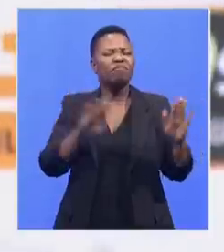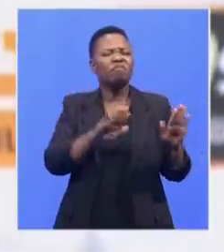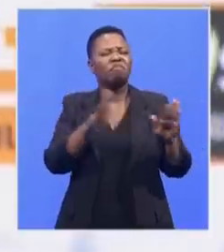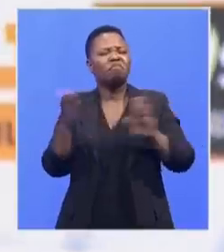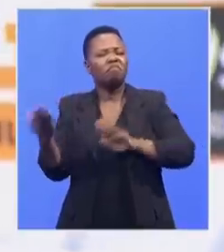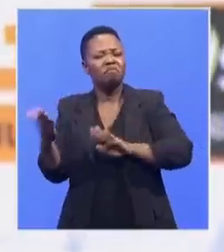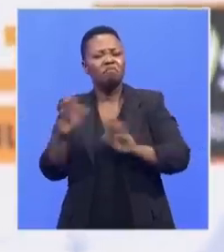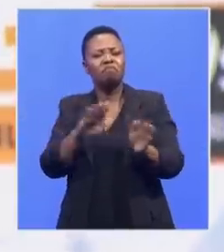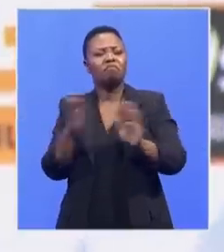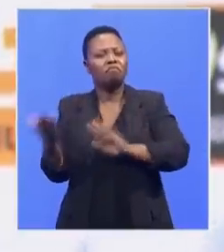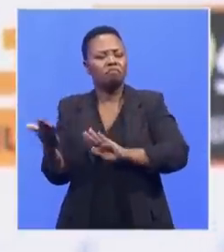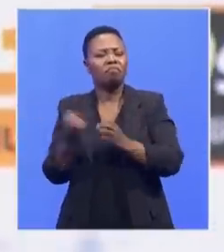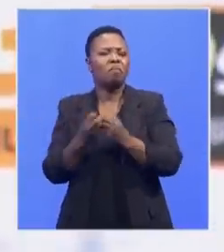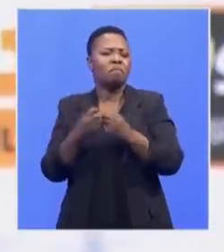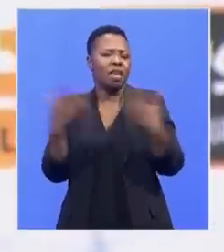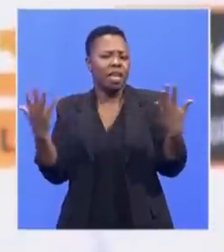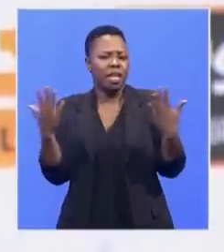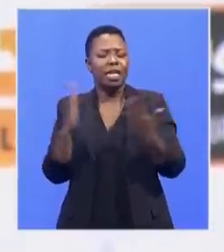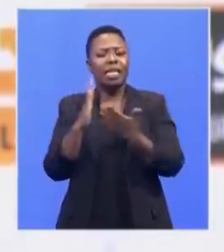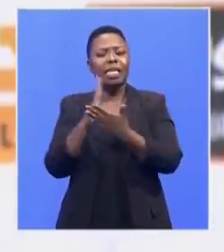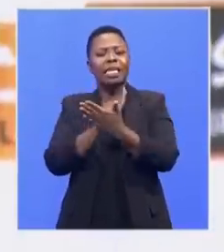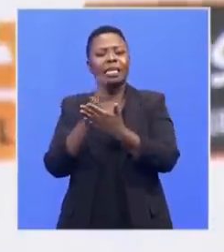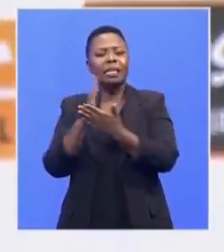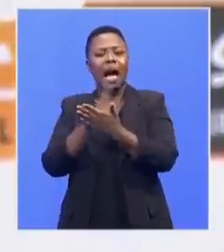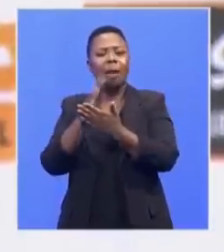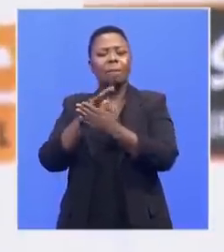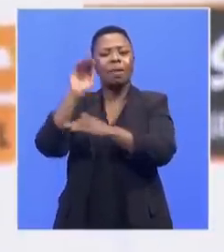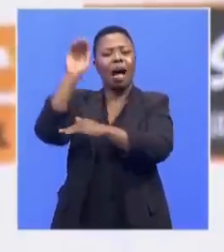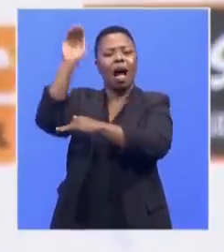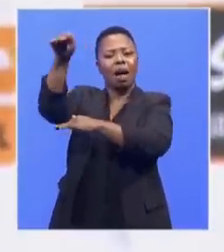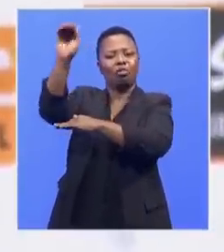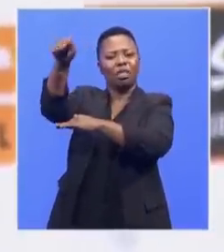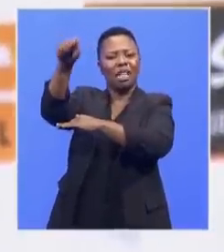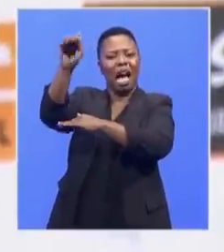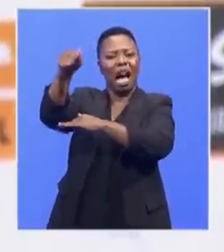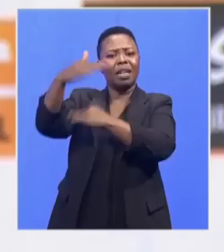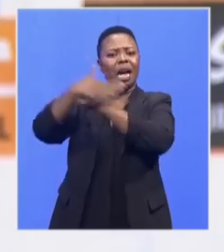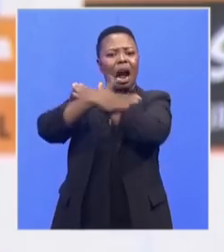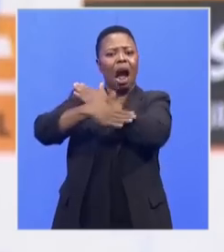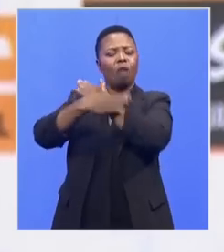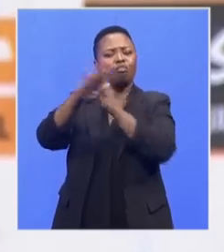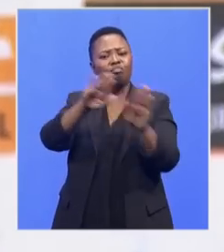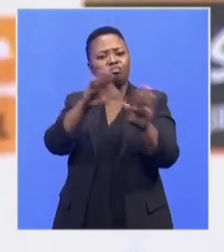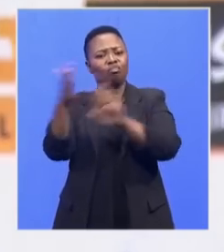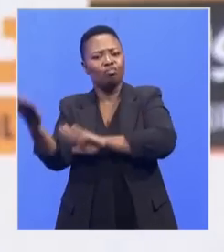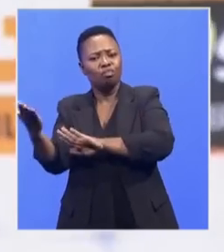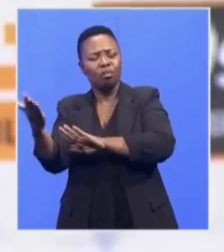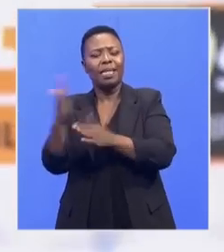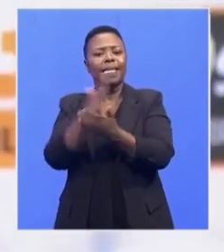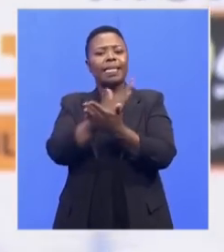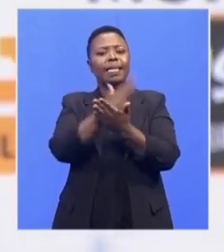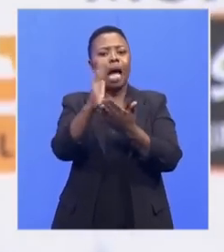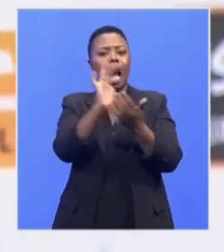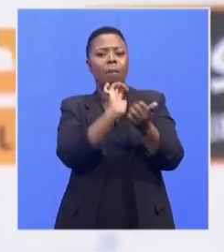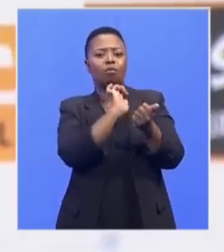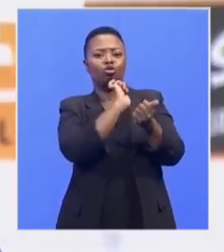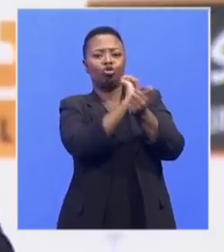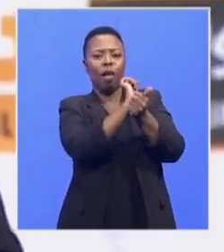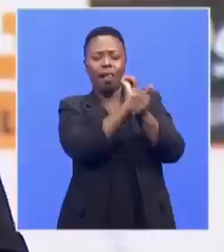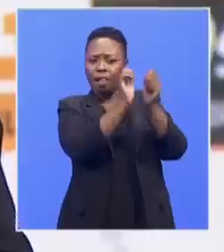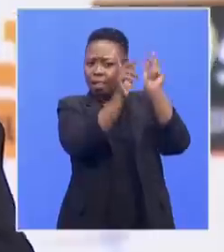ba šwelela ko mahatseng a ko ntle, ba bang ba šwelela tronkong ba